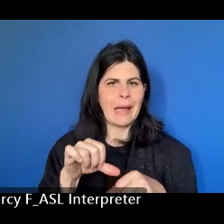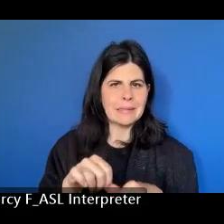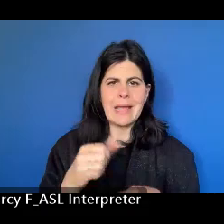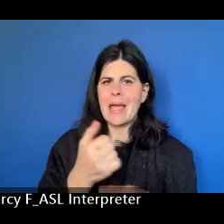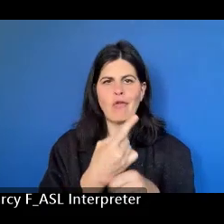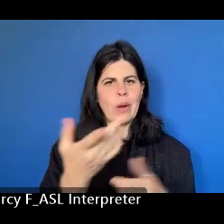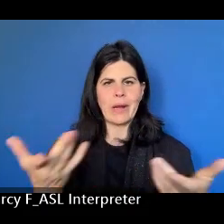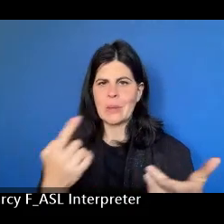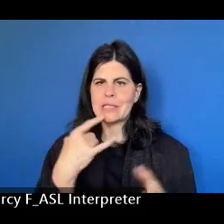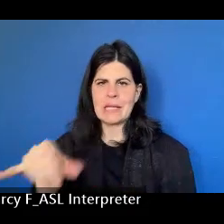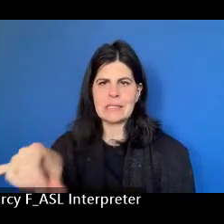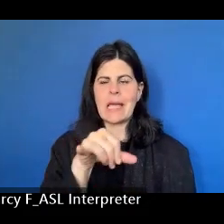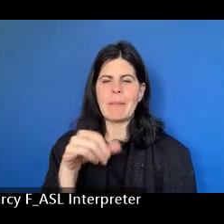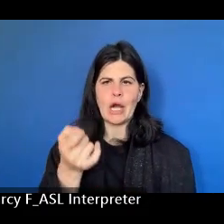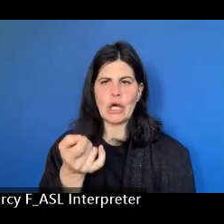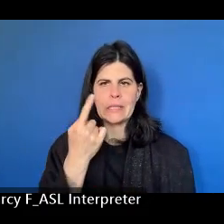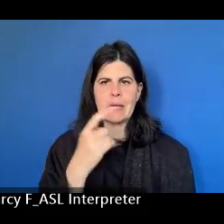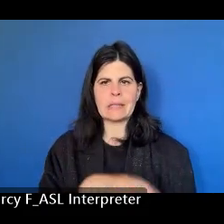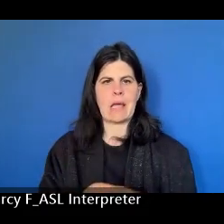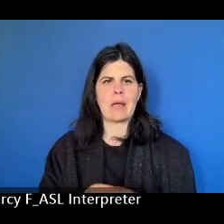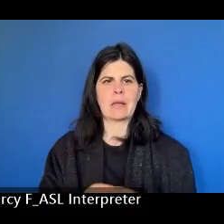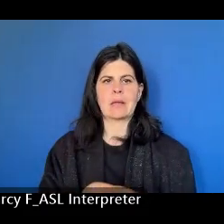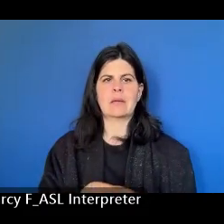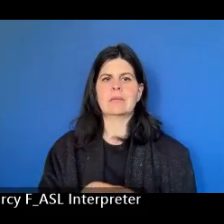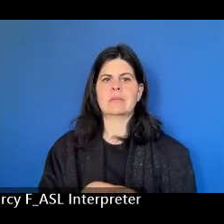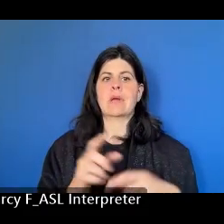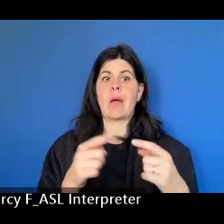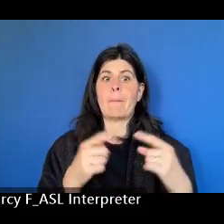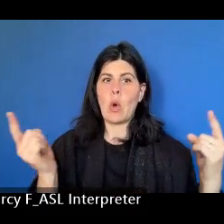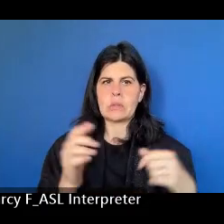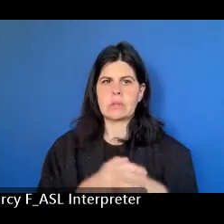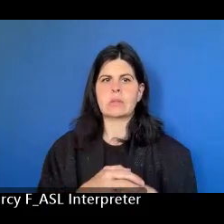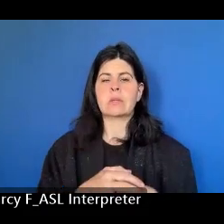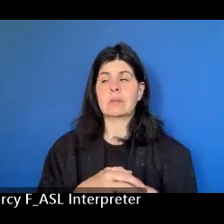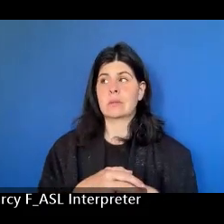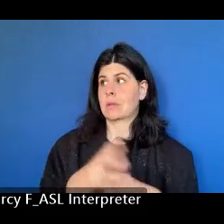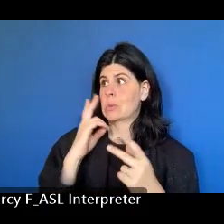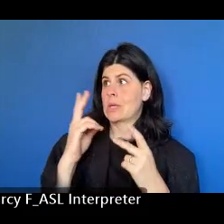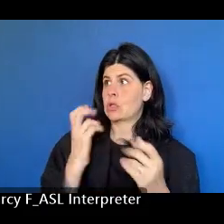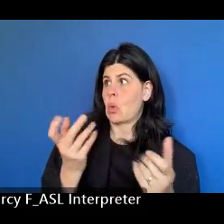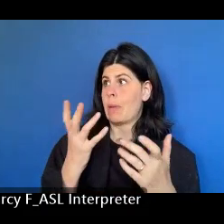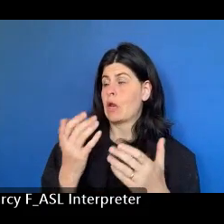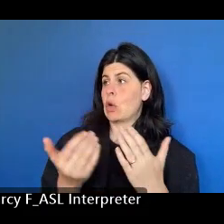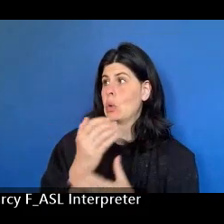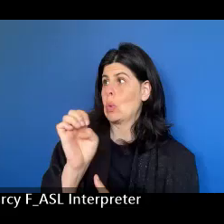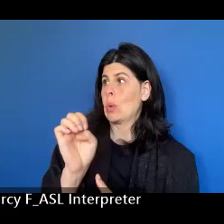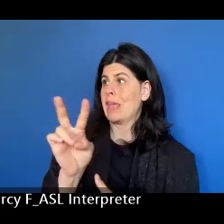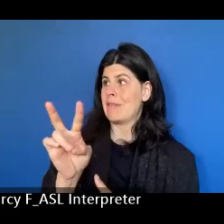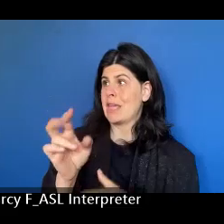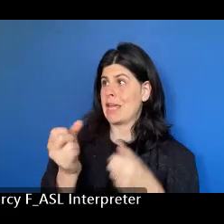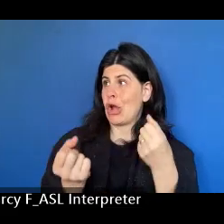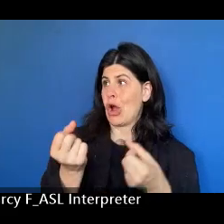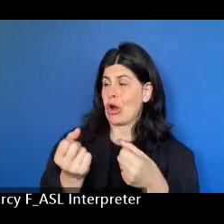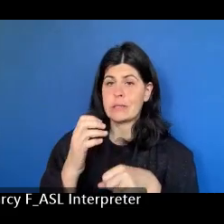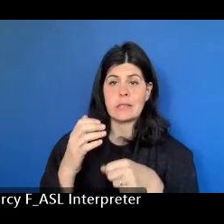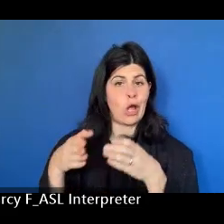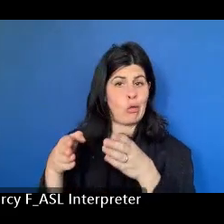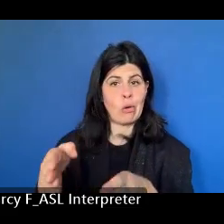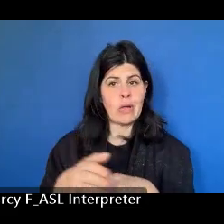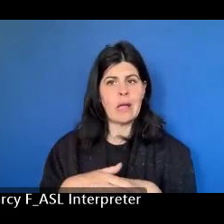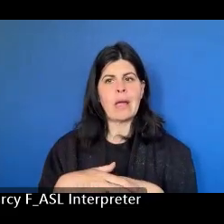that. If you consider that we've had a lot of new EVs on the road and we're building AI data centers these days, those